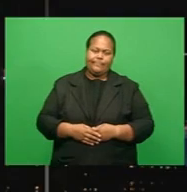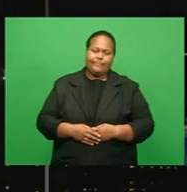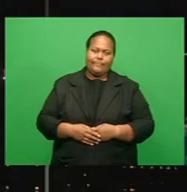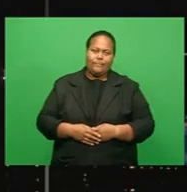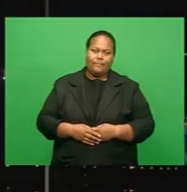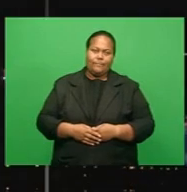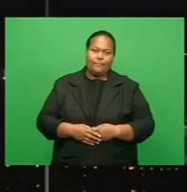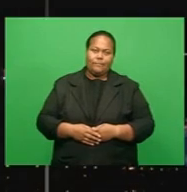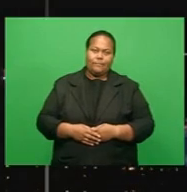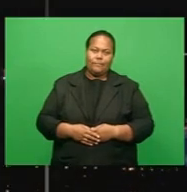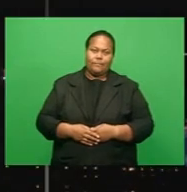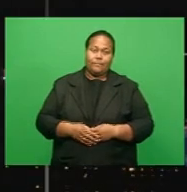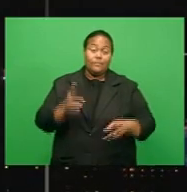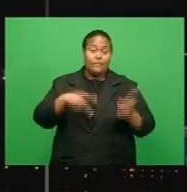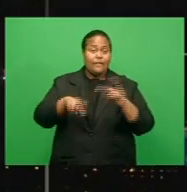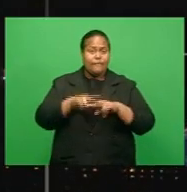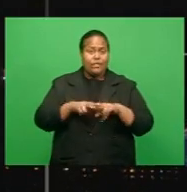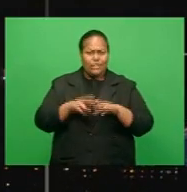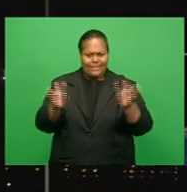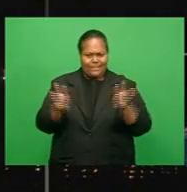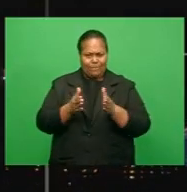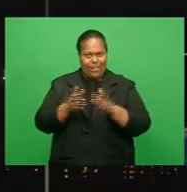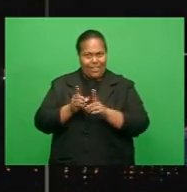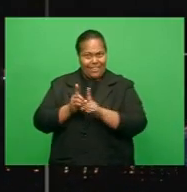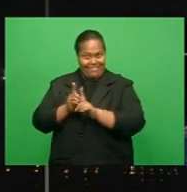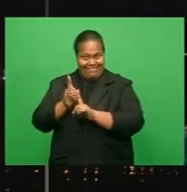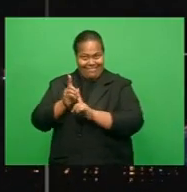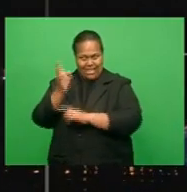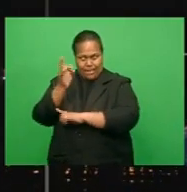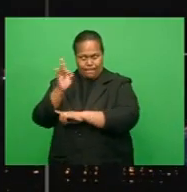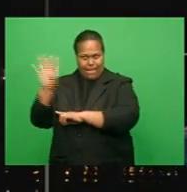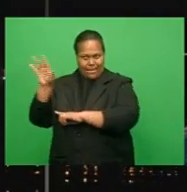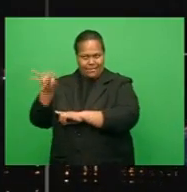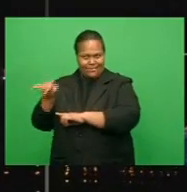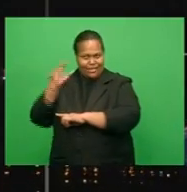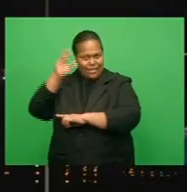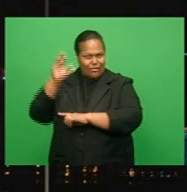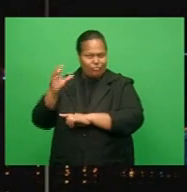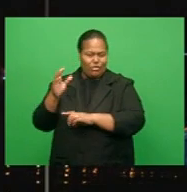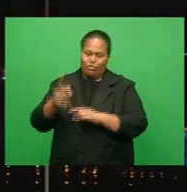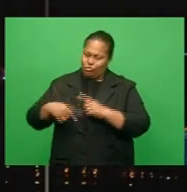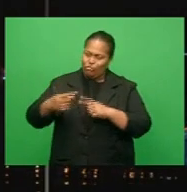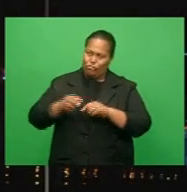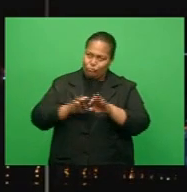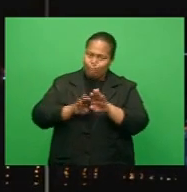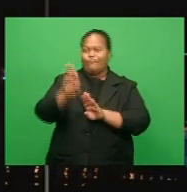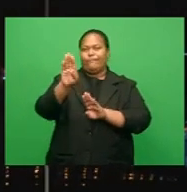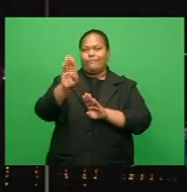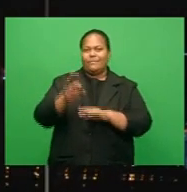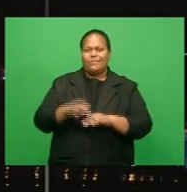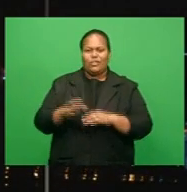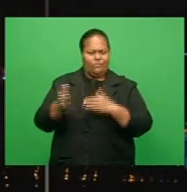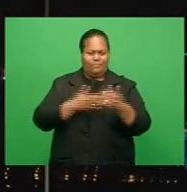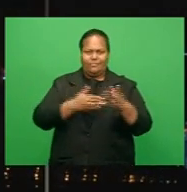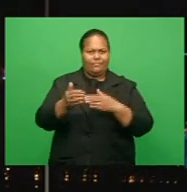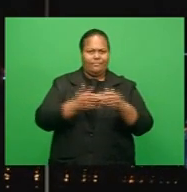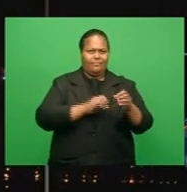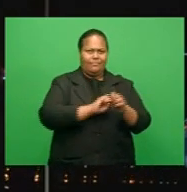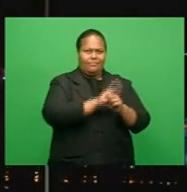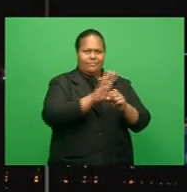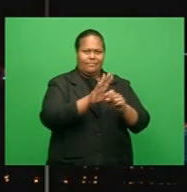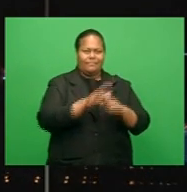News. Fiji, as a small, developing, independent sovereign state, continues to punch above its weight despite